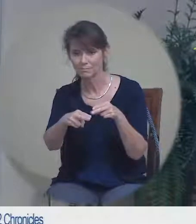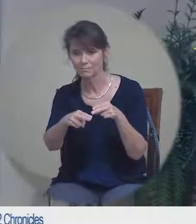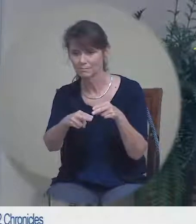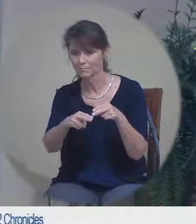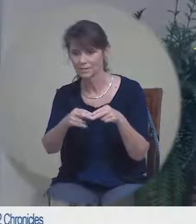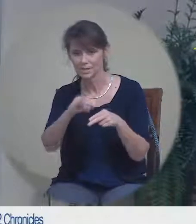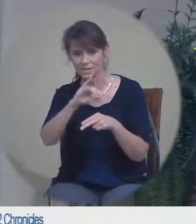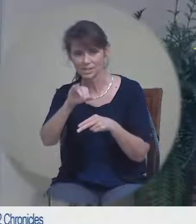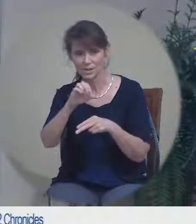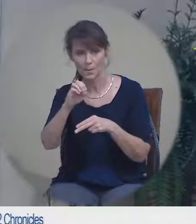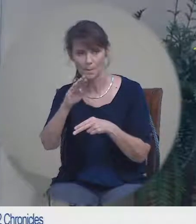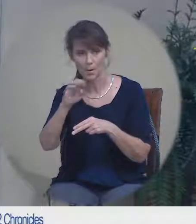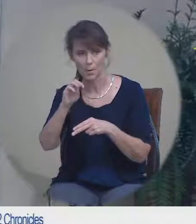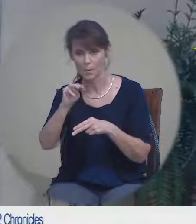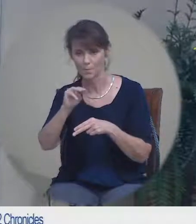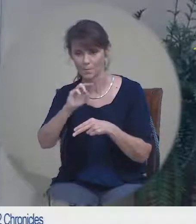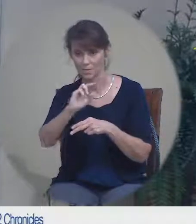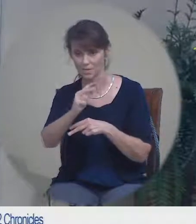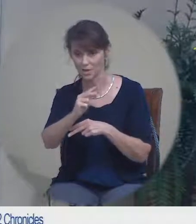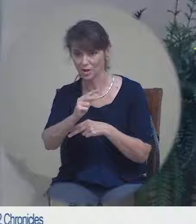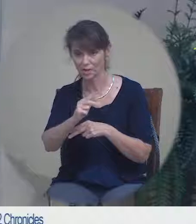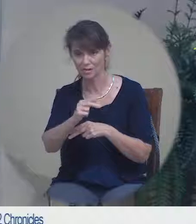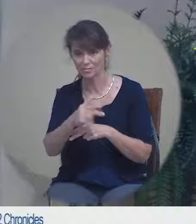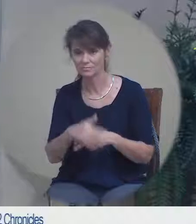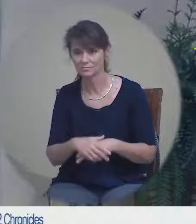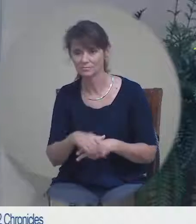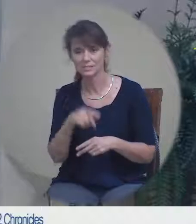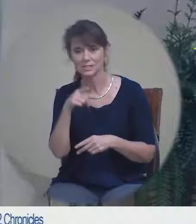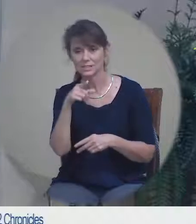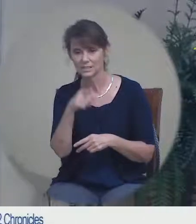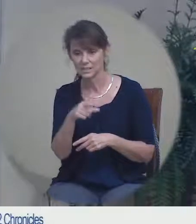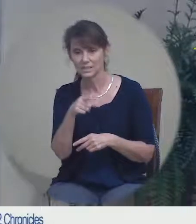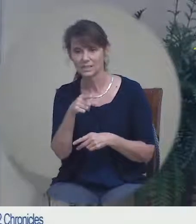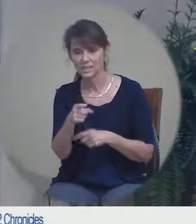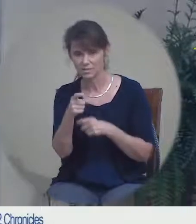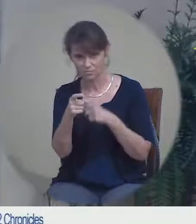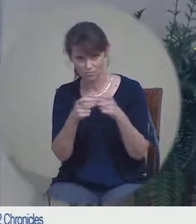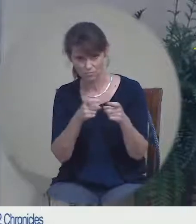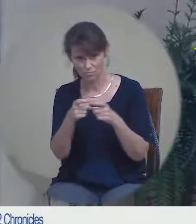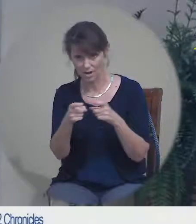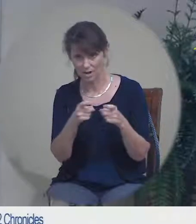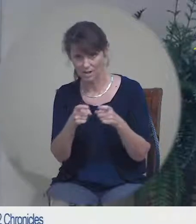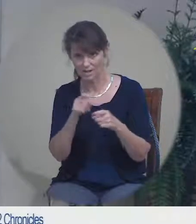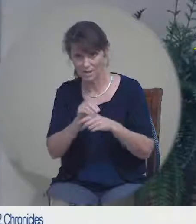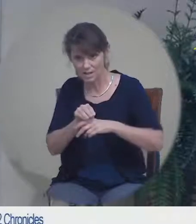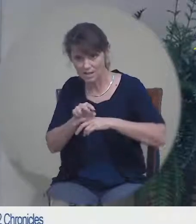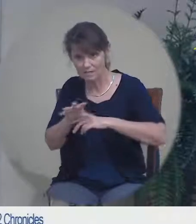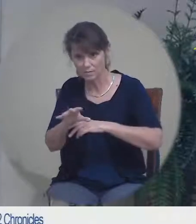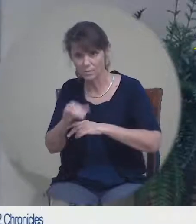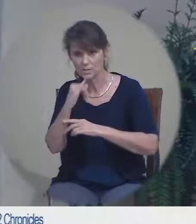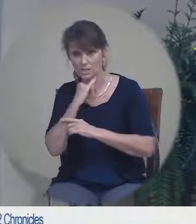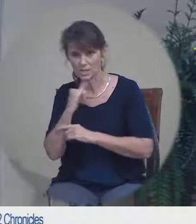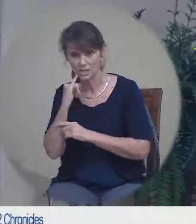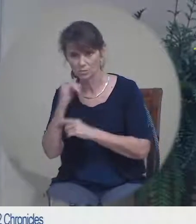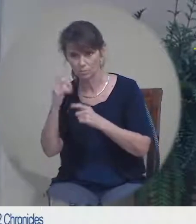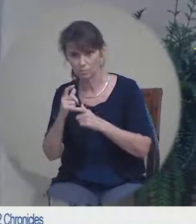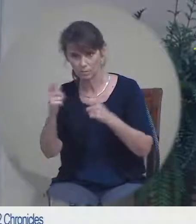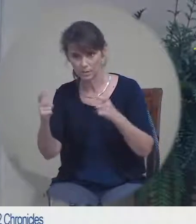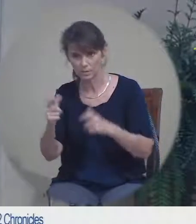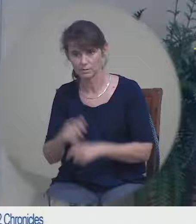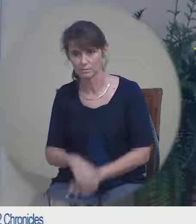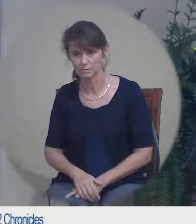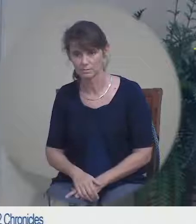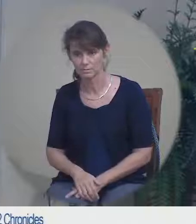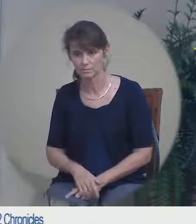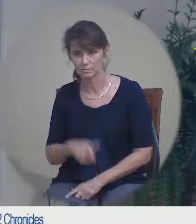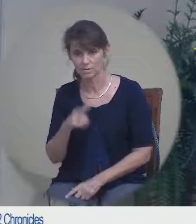reign, he turned the tide of the nation of Israel. You remember at the end of Joash's reign, they had 10